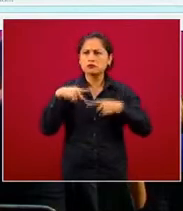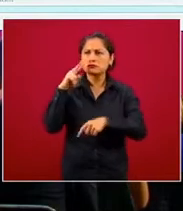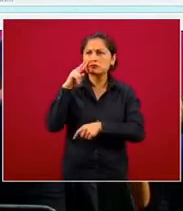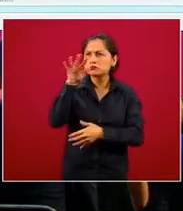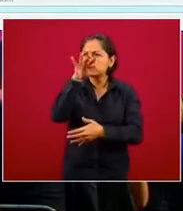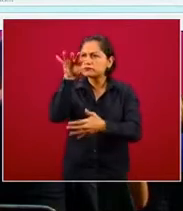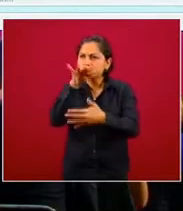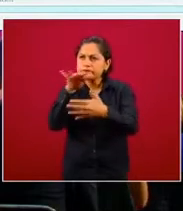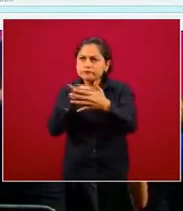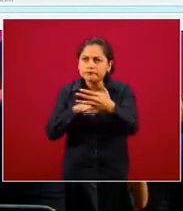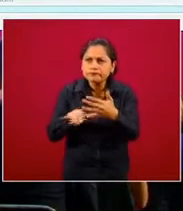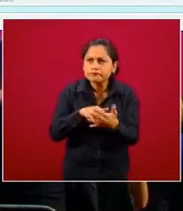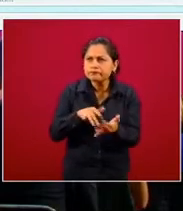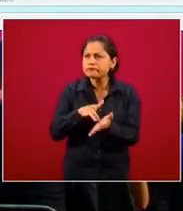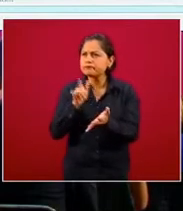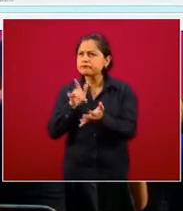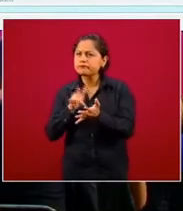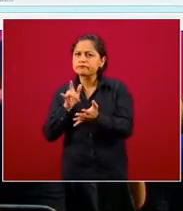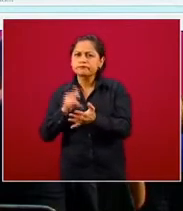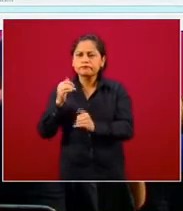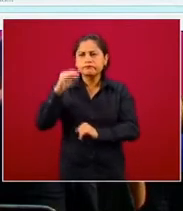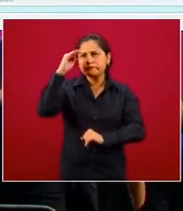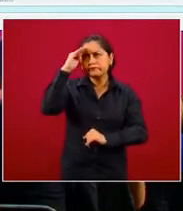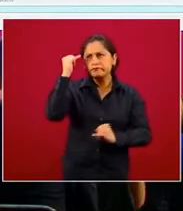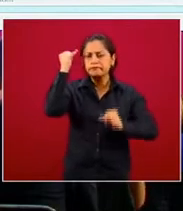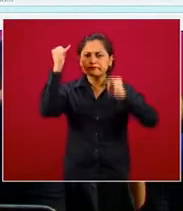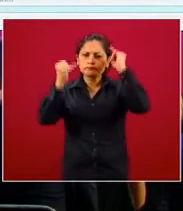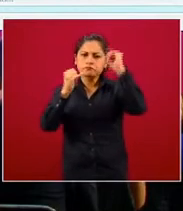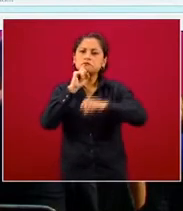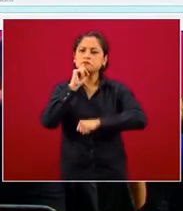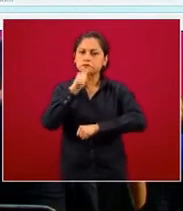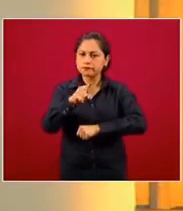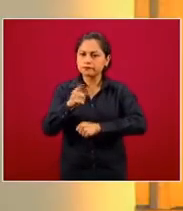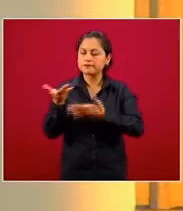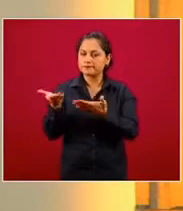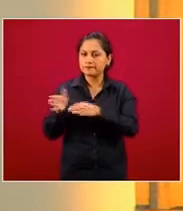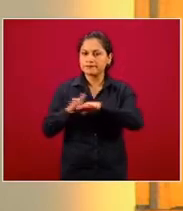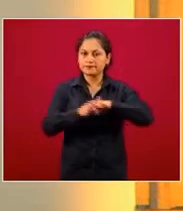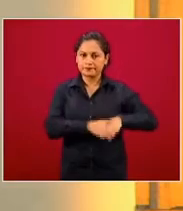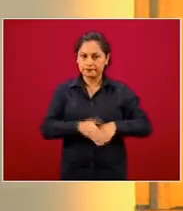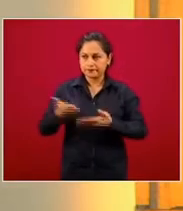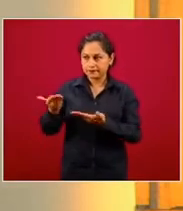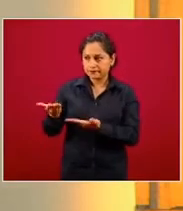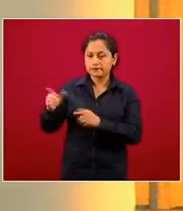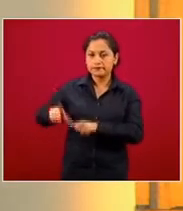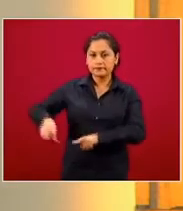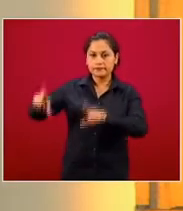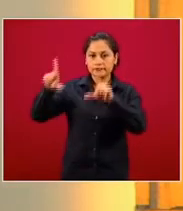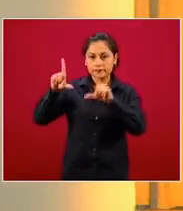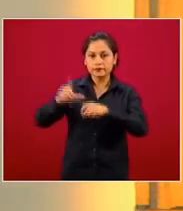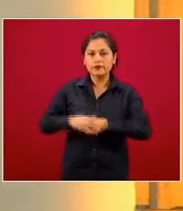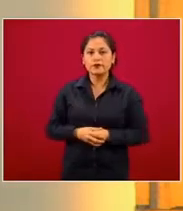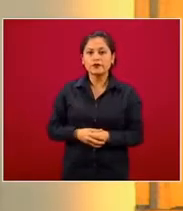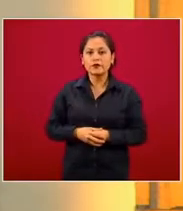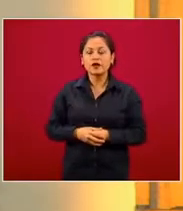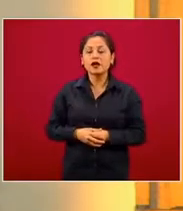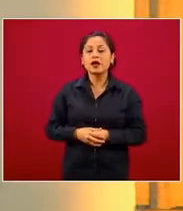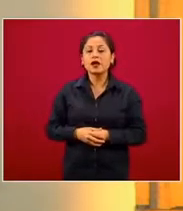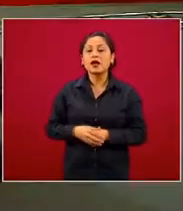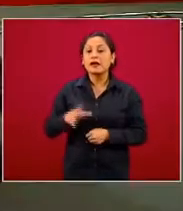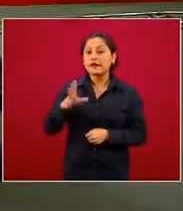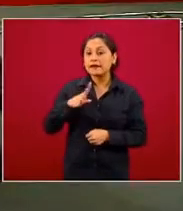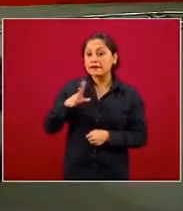This graphic, what does it show? It shows death from flu and pneumonia by year.